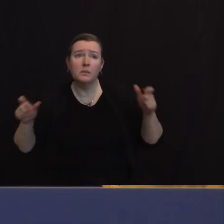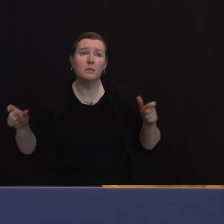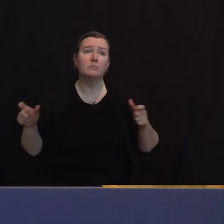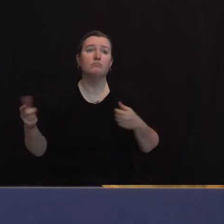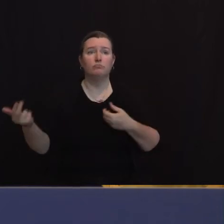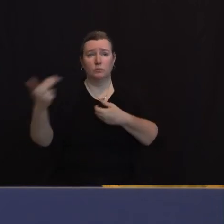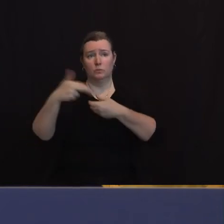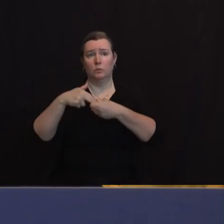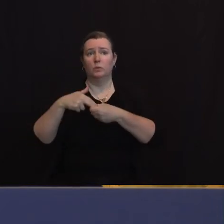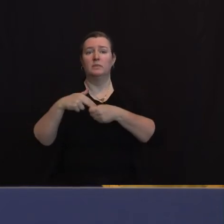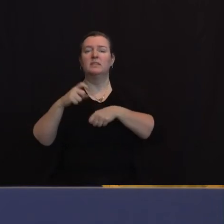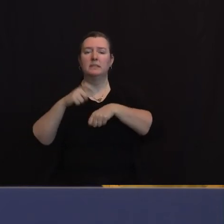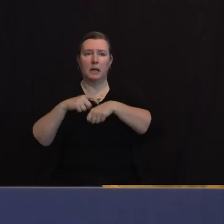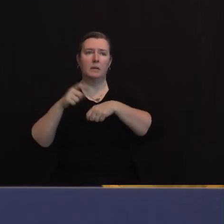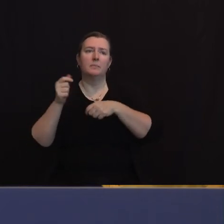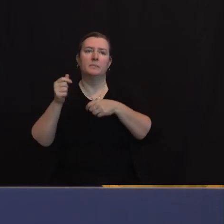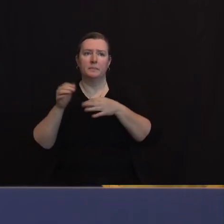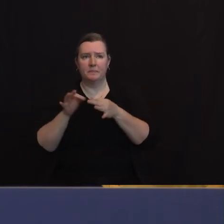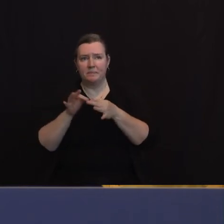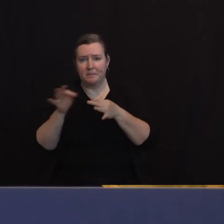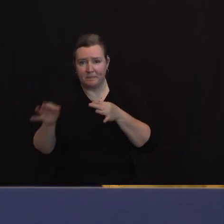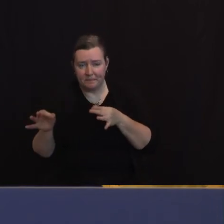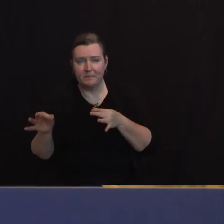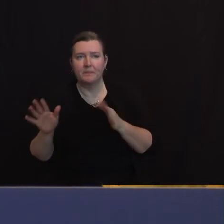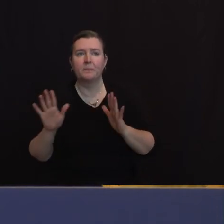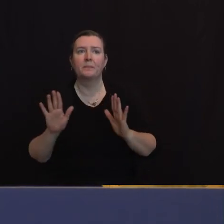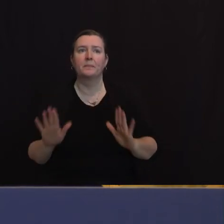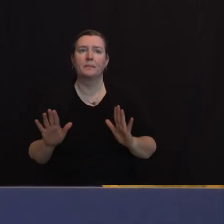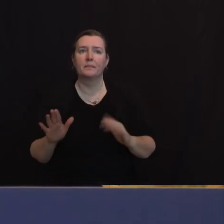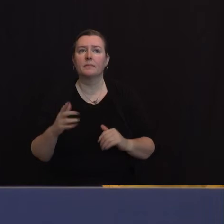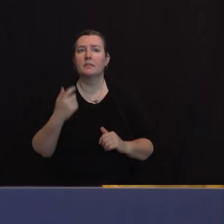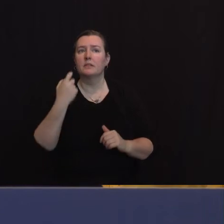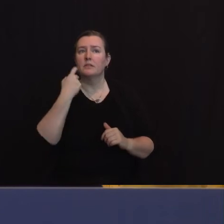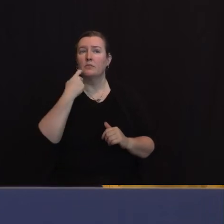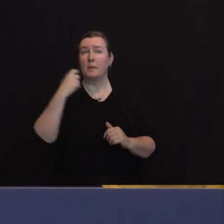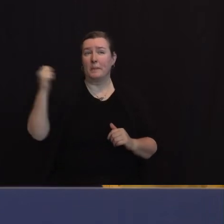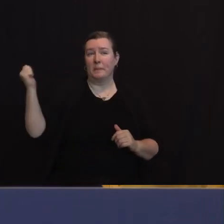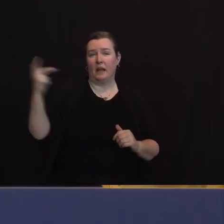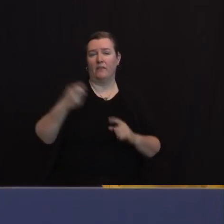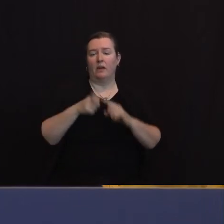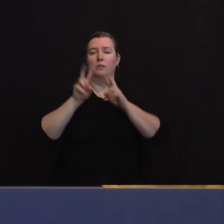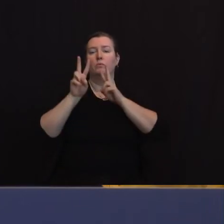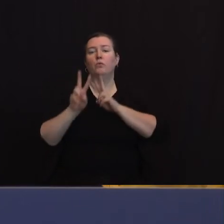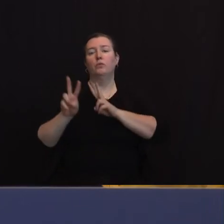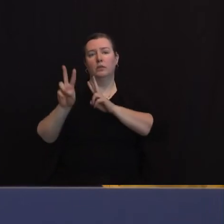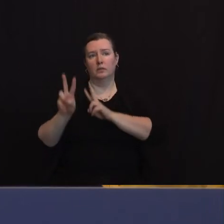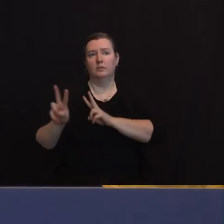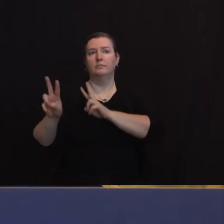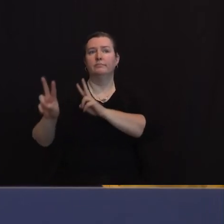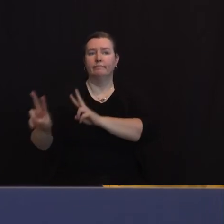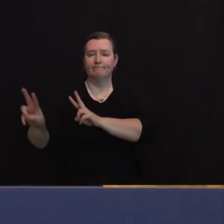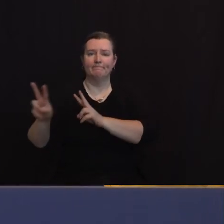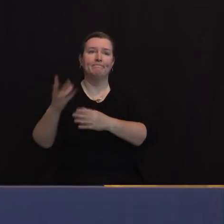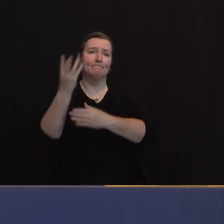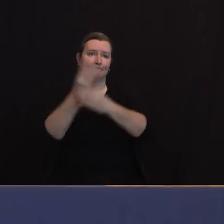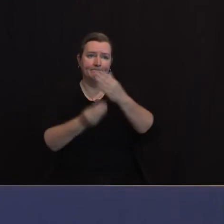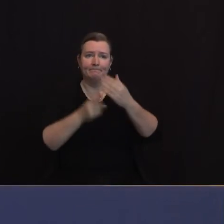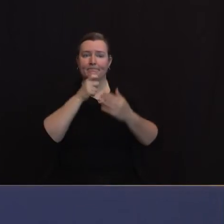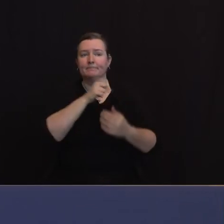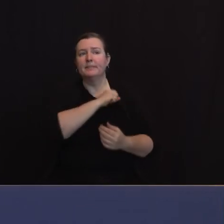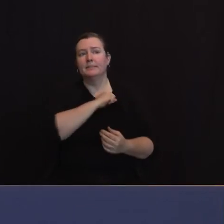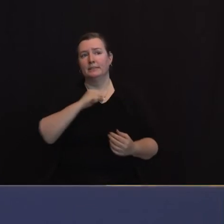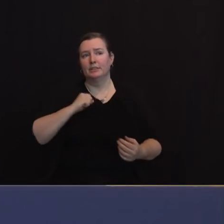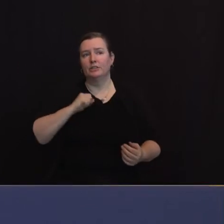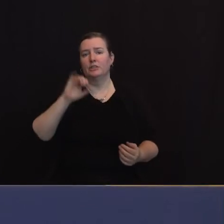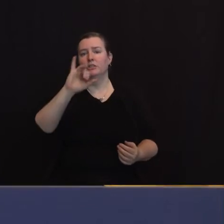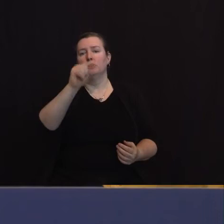I just came from the funeral, the extraordinary funeral, I have to say, for the late Senator Jerry Cardinale. Tammy